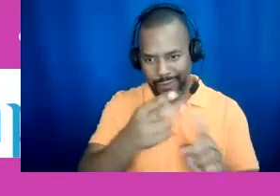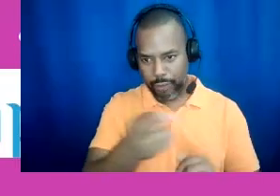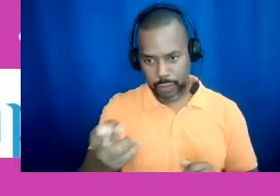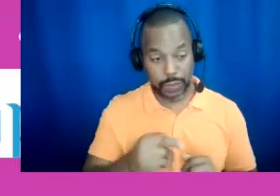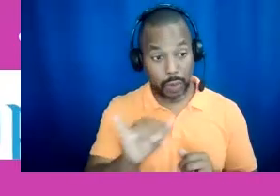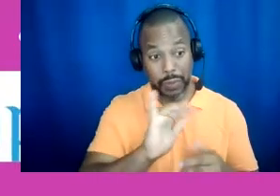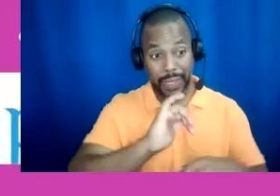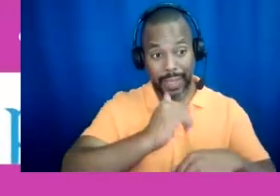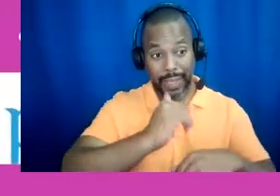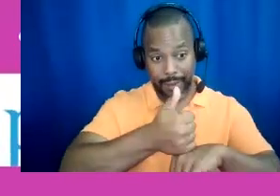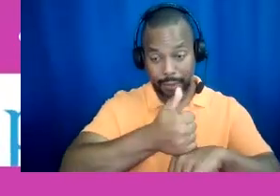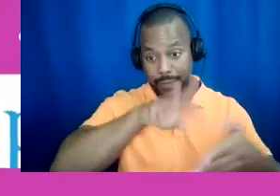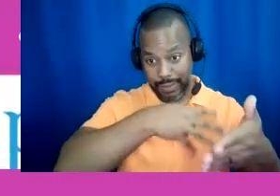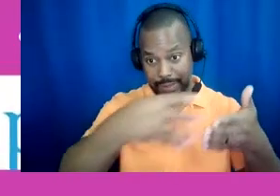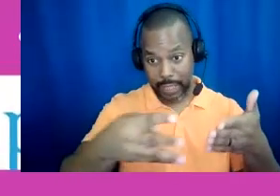care.